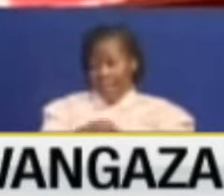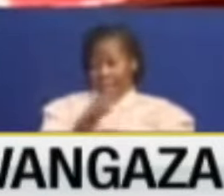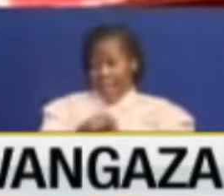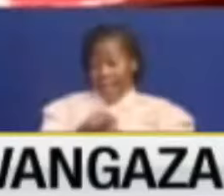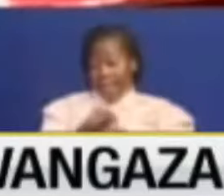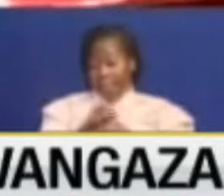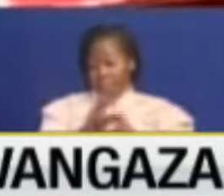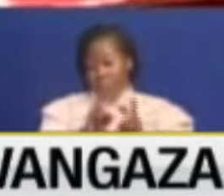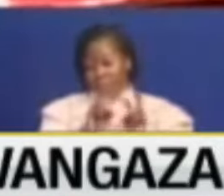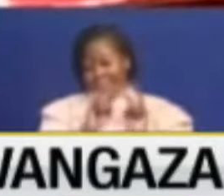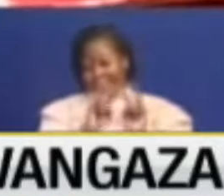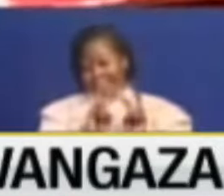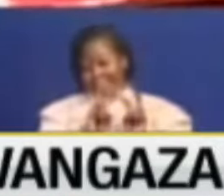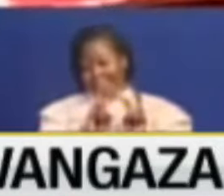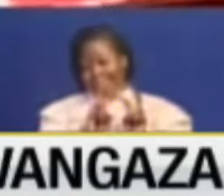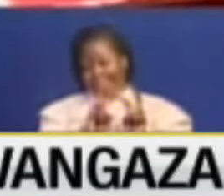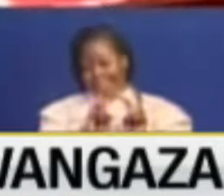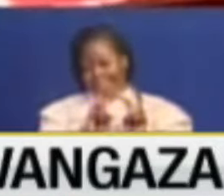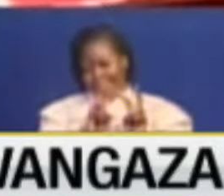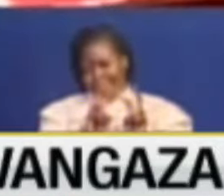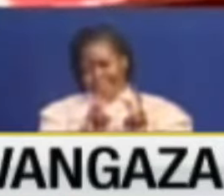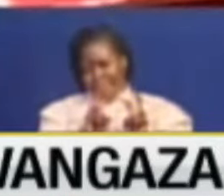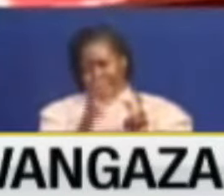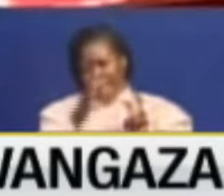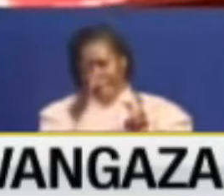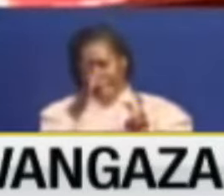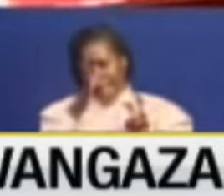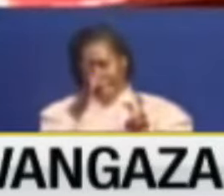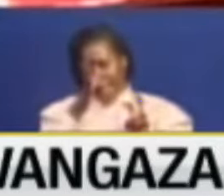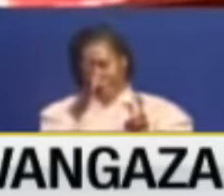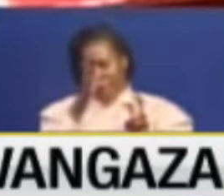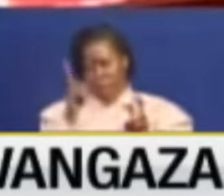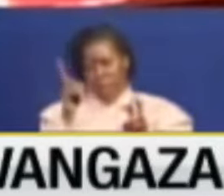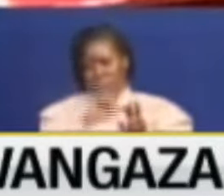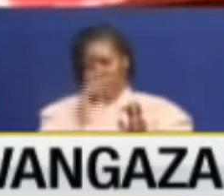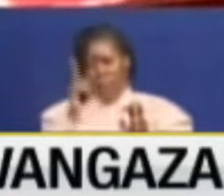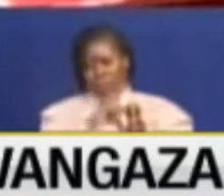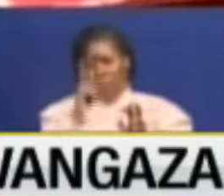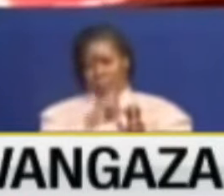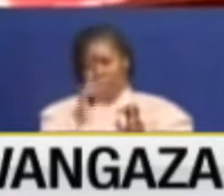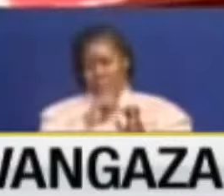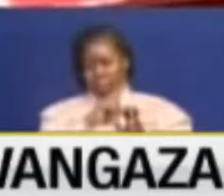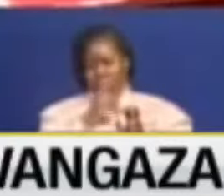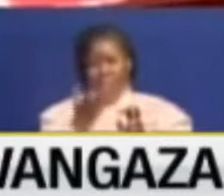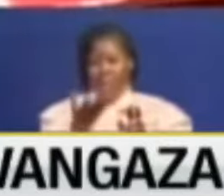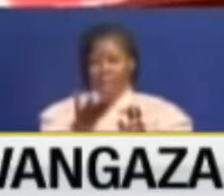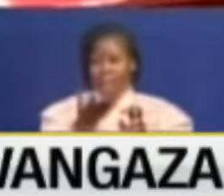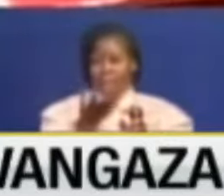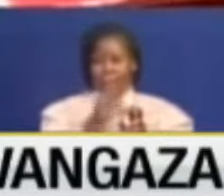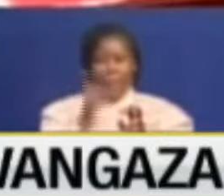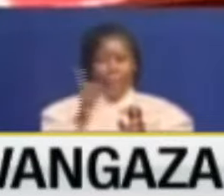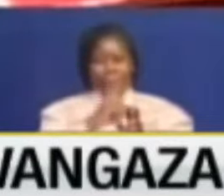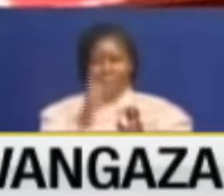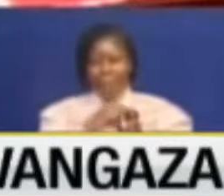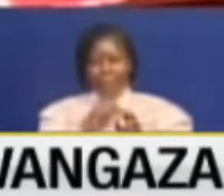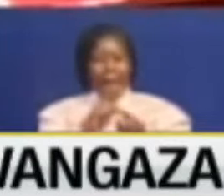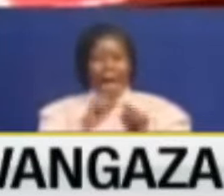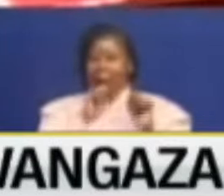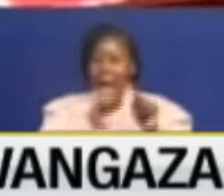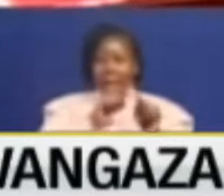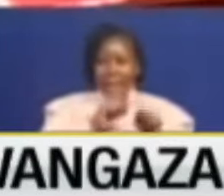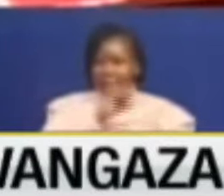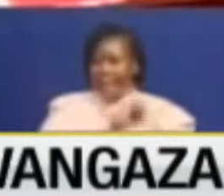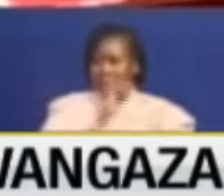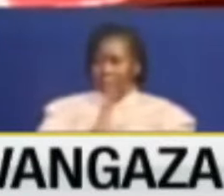we look at them in the eye and tell them it's a lie, they get bitter. They get mad. They accuse senators of